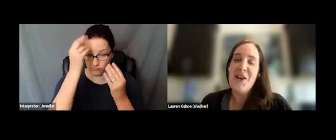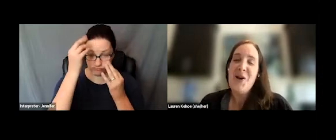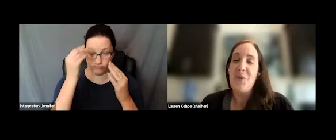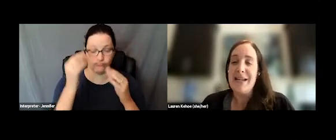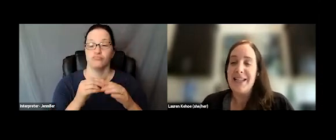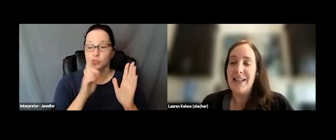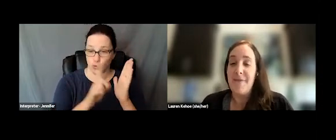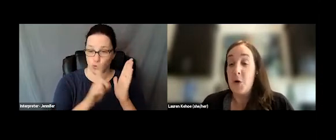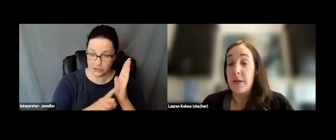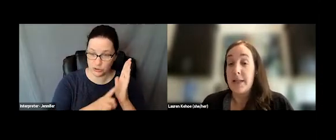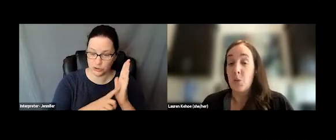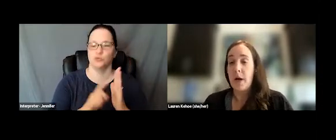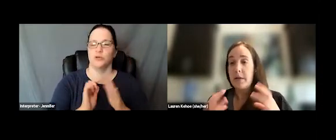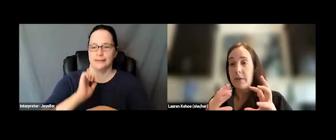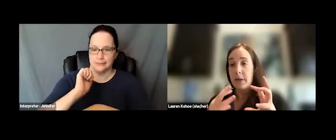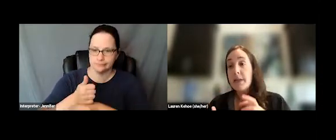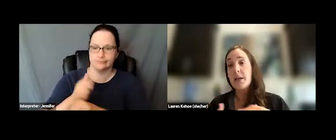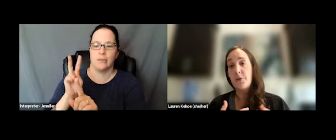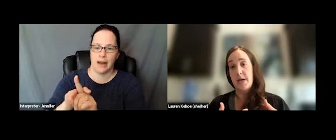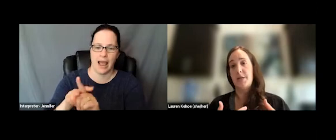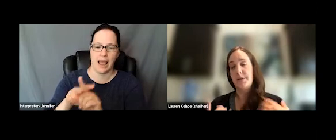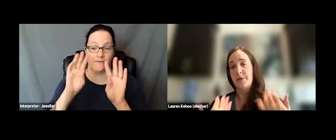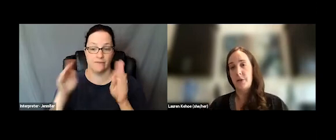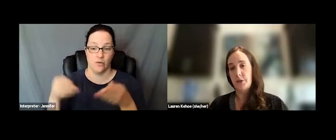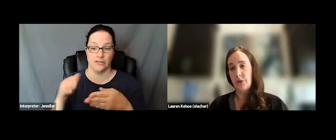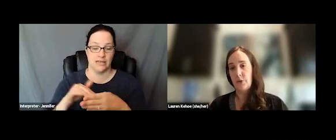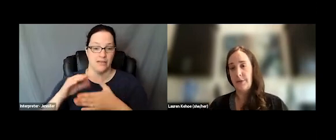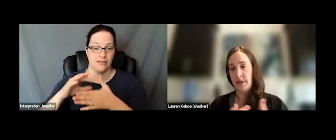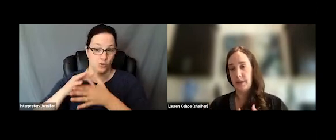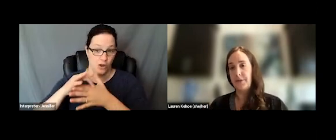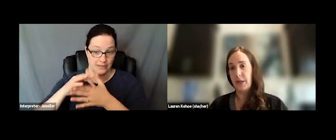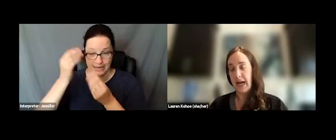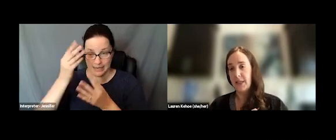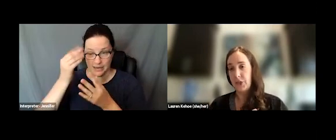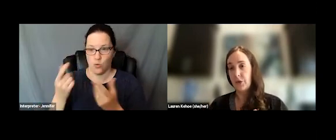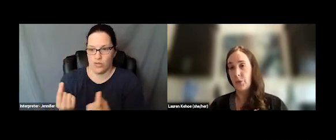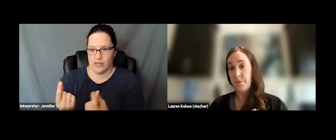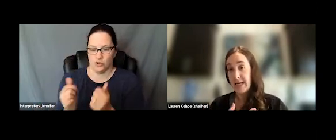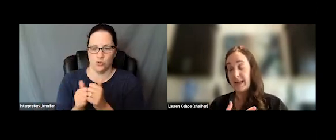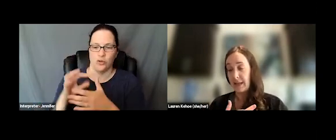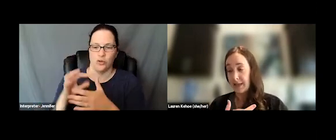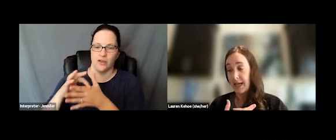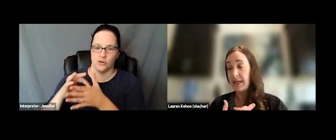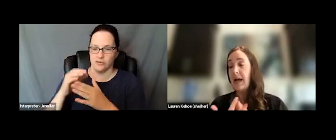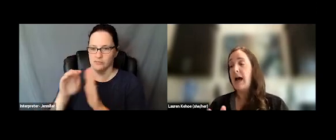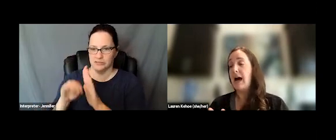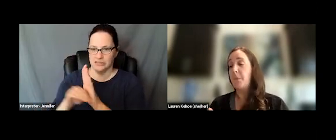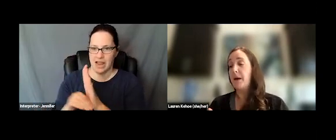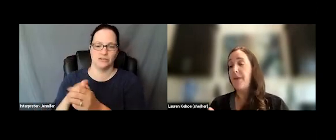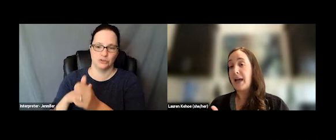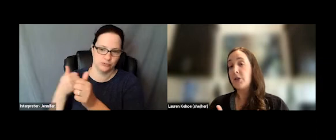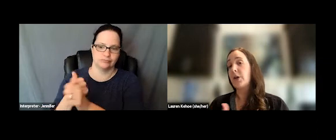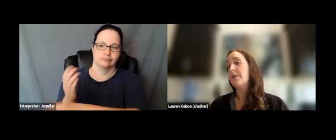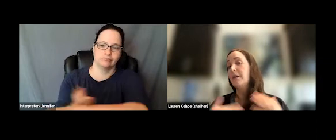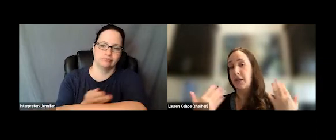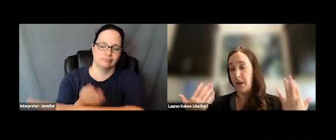practice, we needed to then focus on what the content creators could do in their guides to remediate the content.